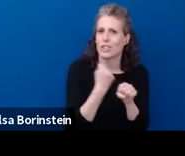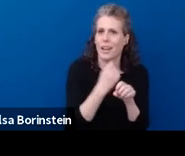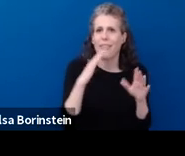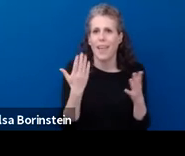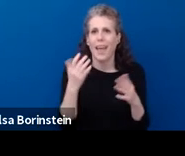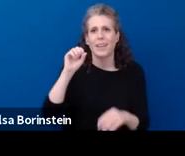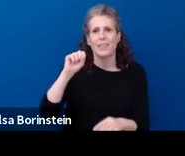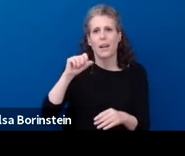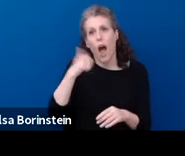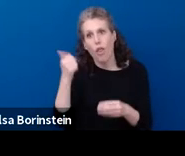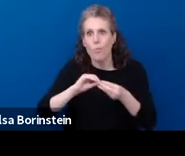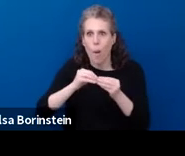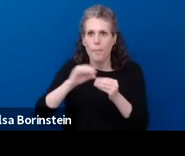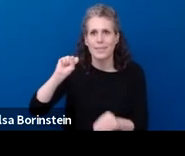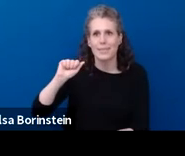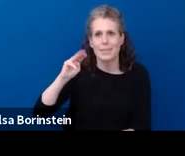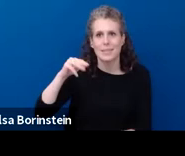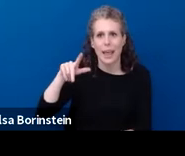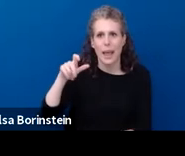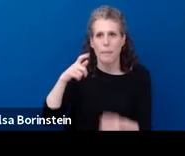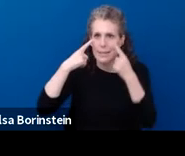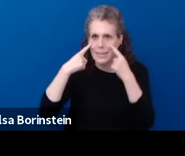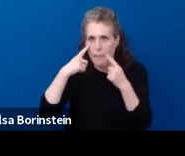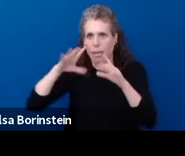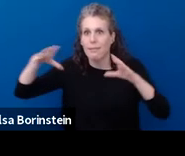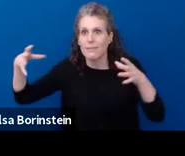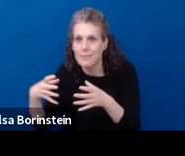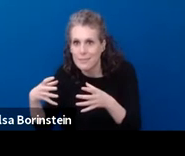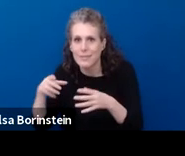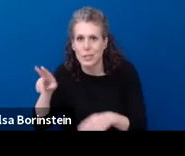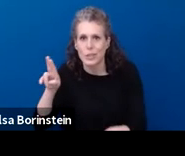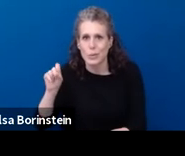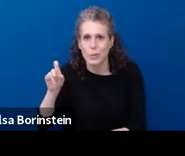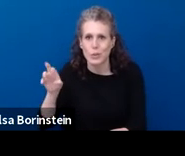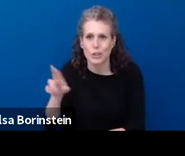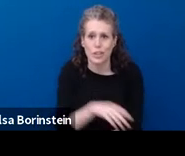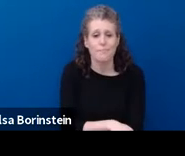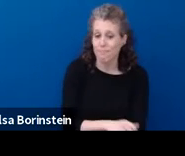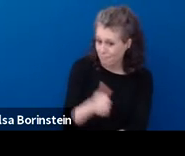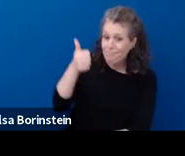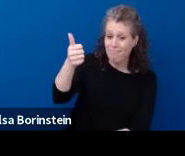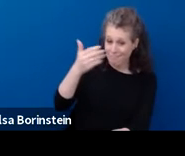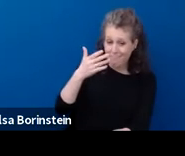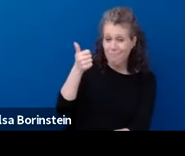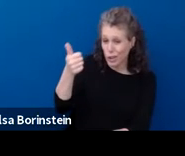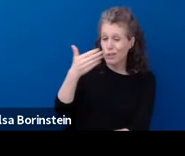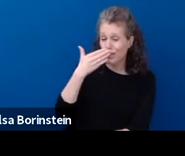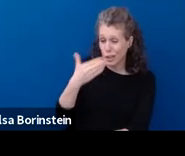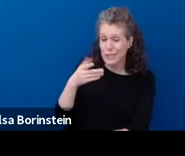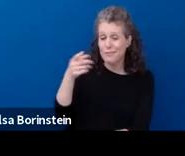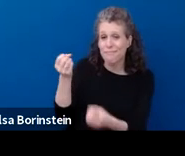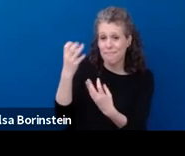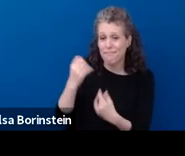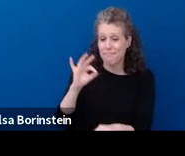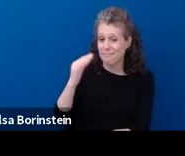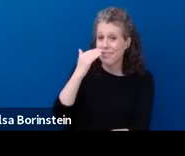users. Yeah. All right. Yeah, good points. Thank you. So I